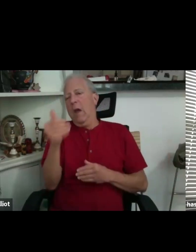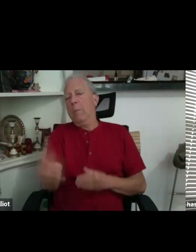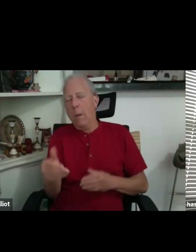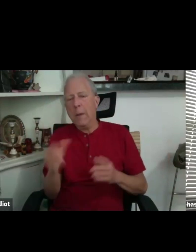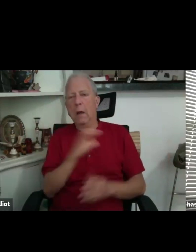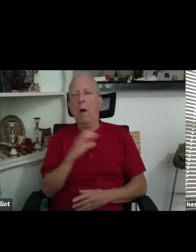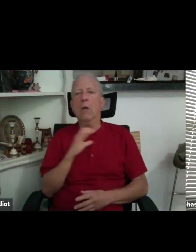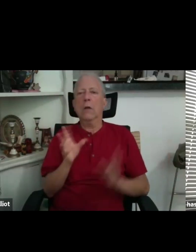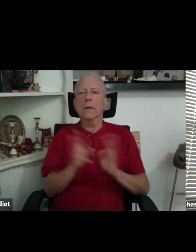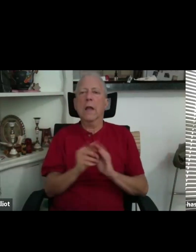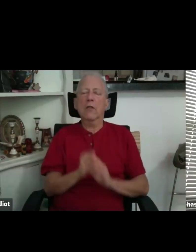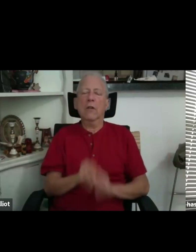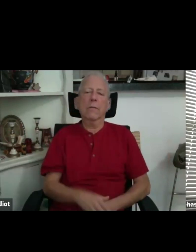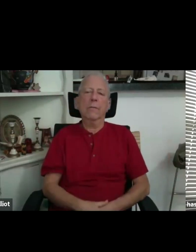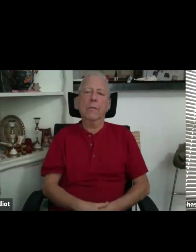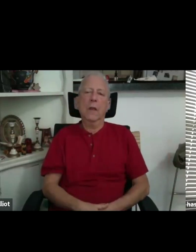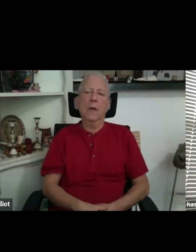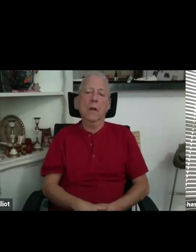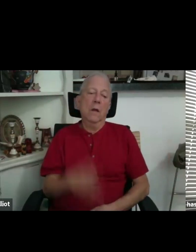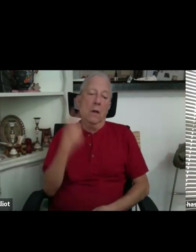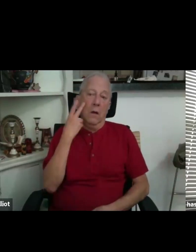Congress. So we'll see.